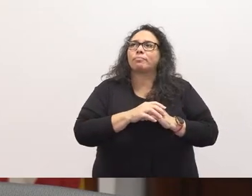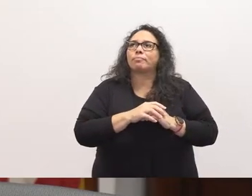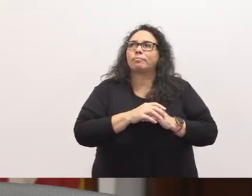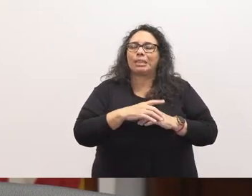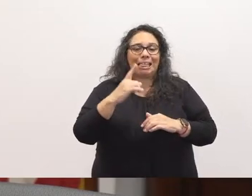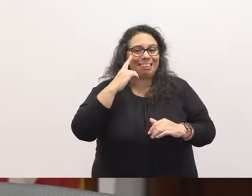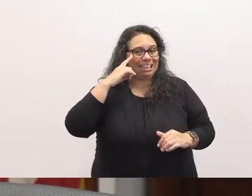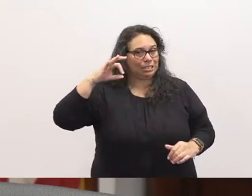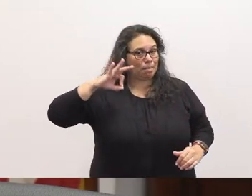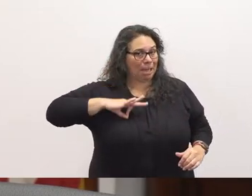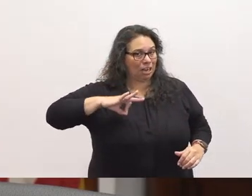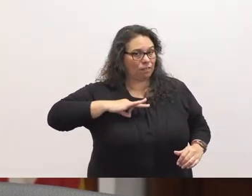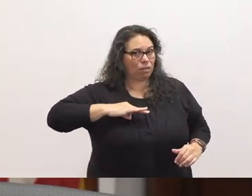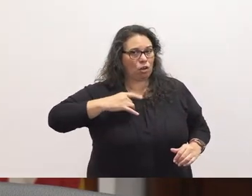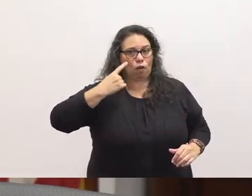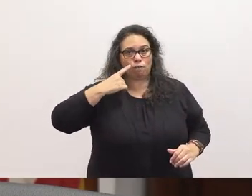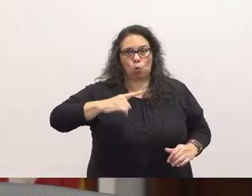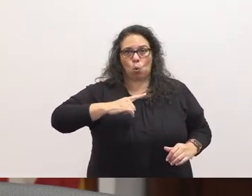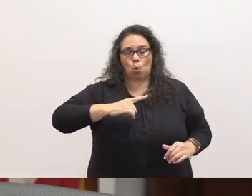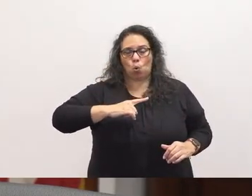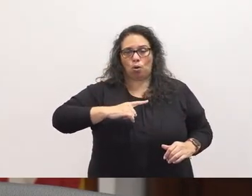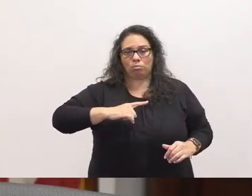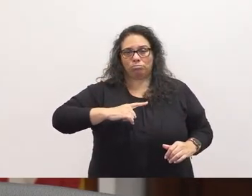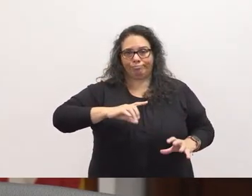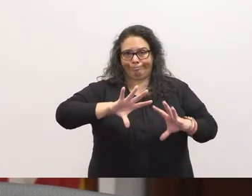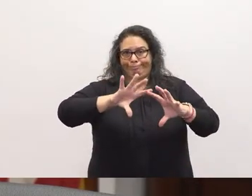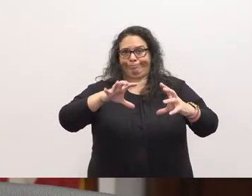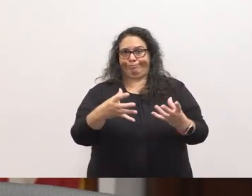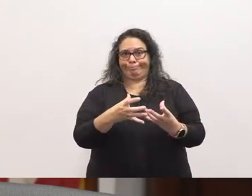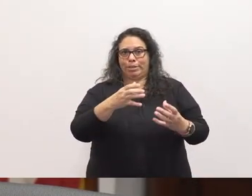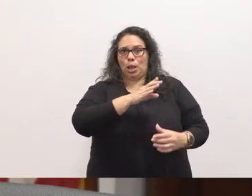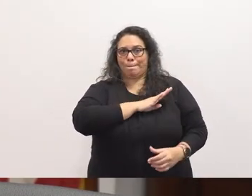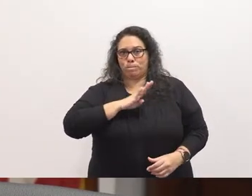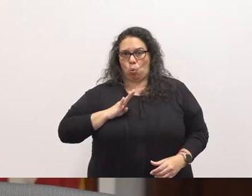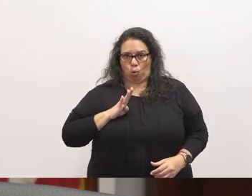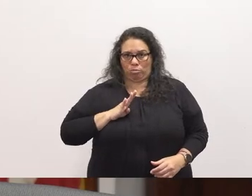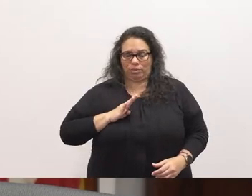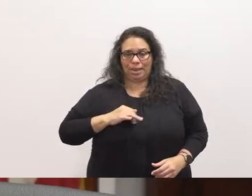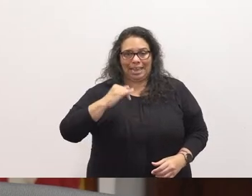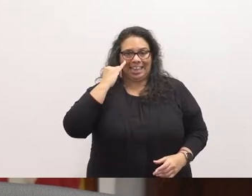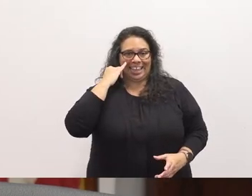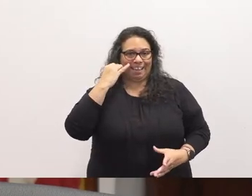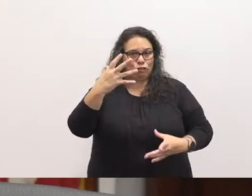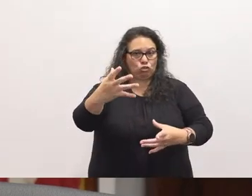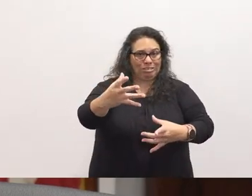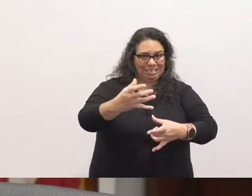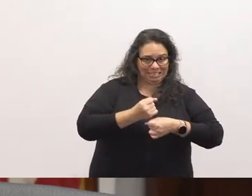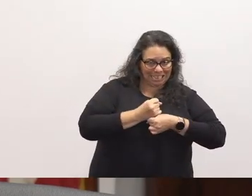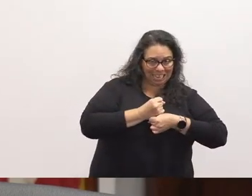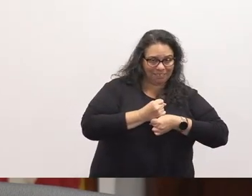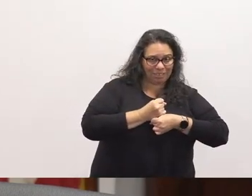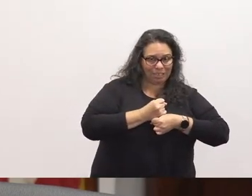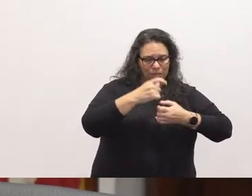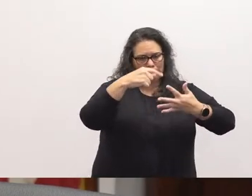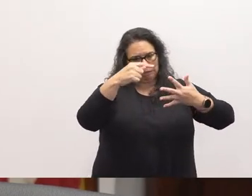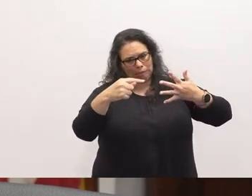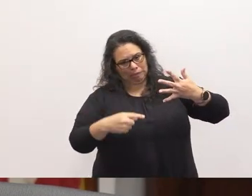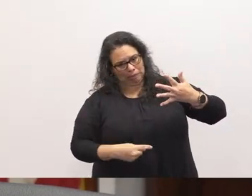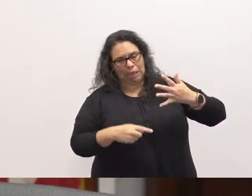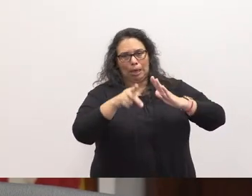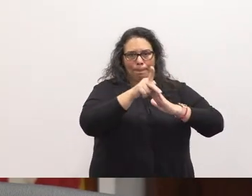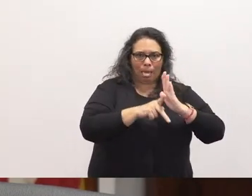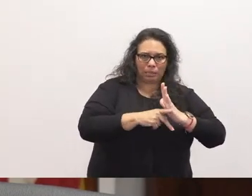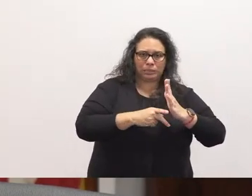would be beneficial for the entire board to, if we're gonna be receiving, you know, X number of policies at a